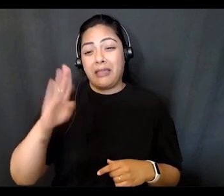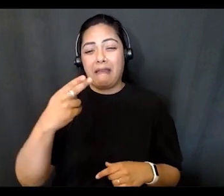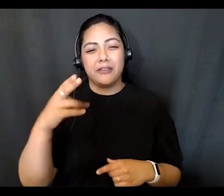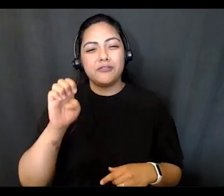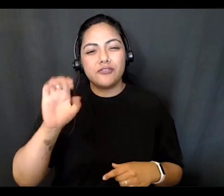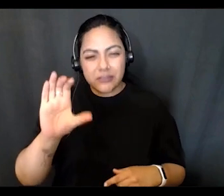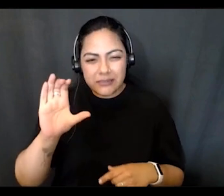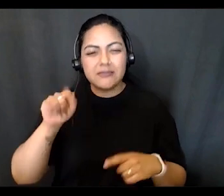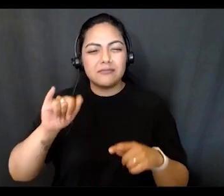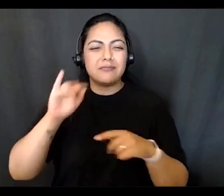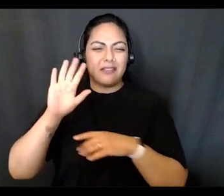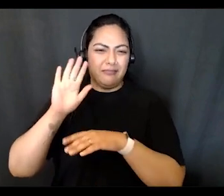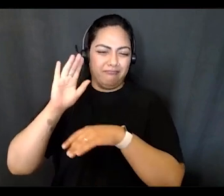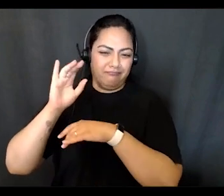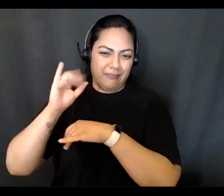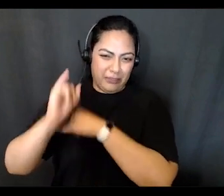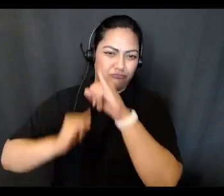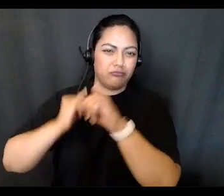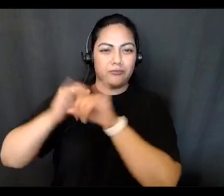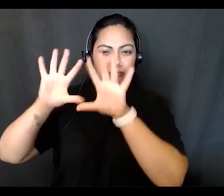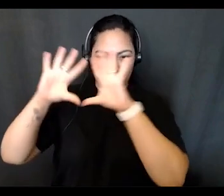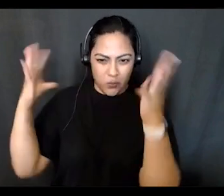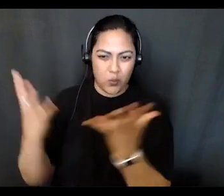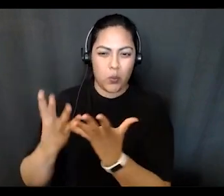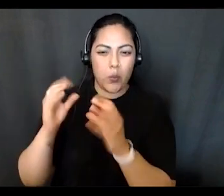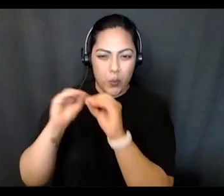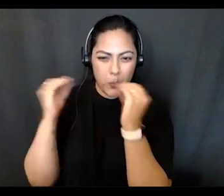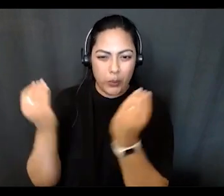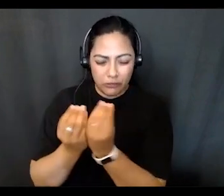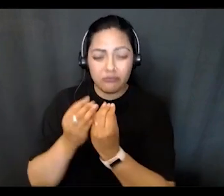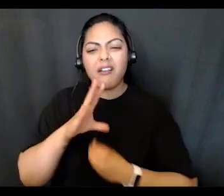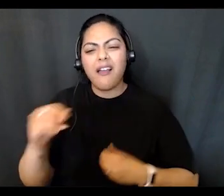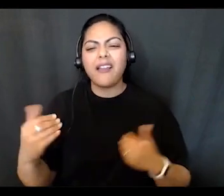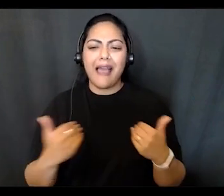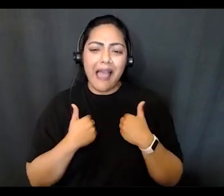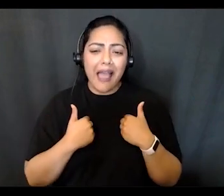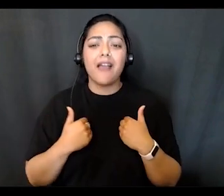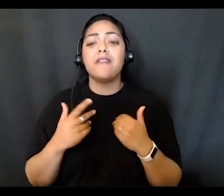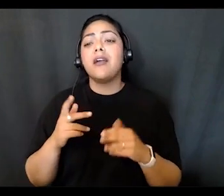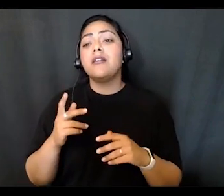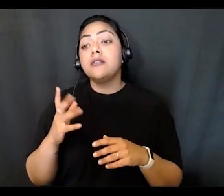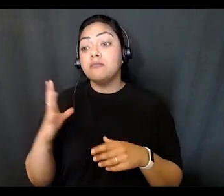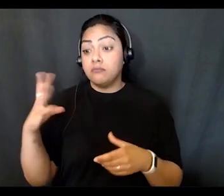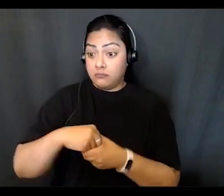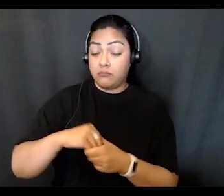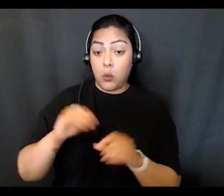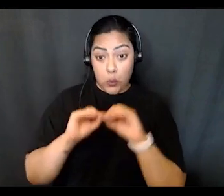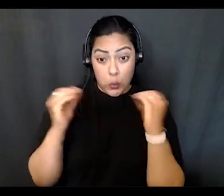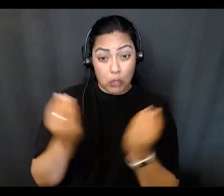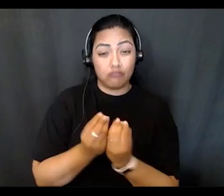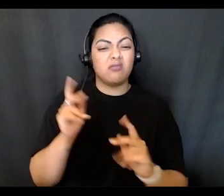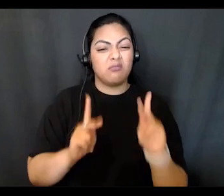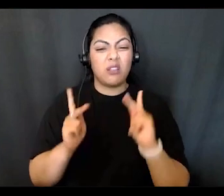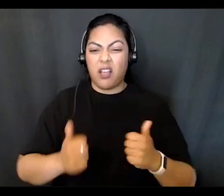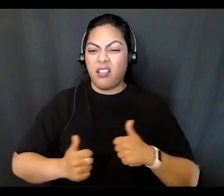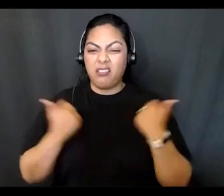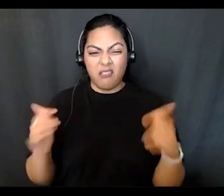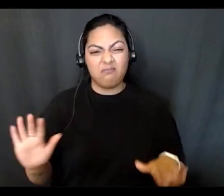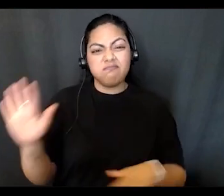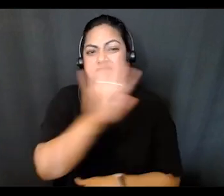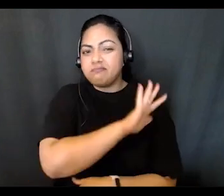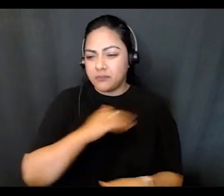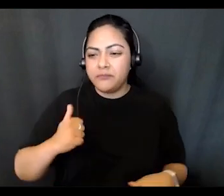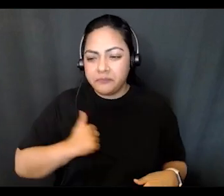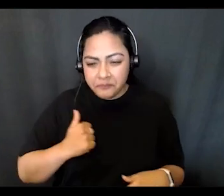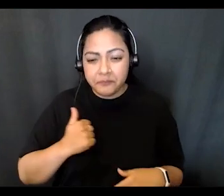thank you, we'll stay there. A national organization. And we have people as part of that organization that live across the